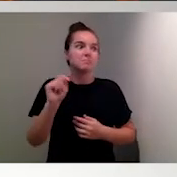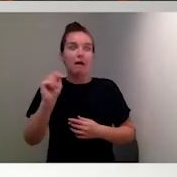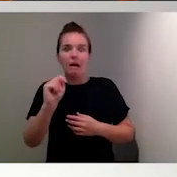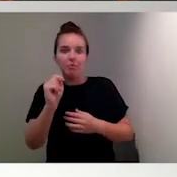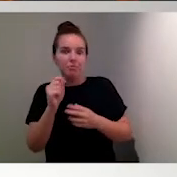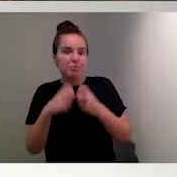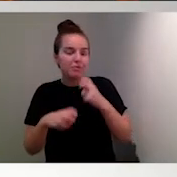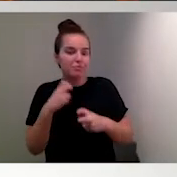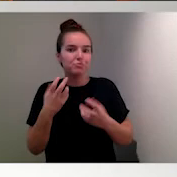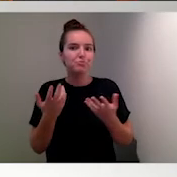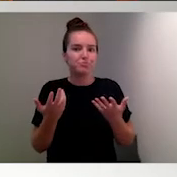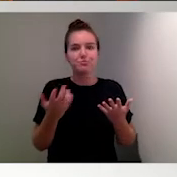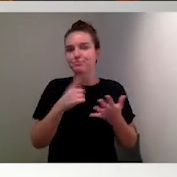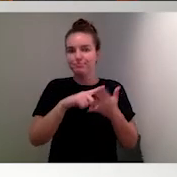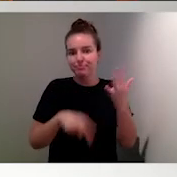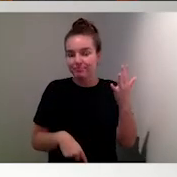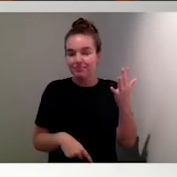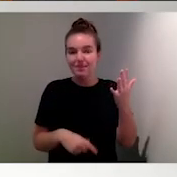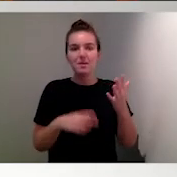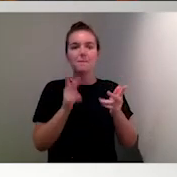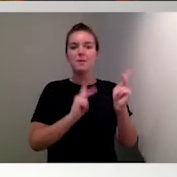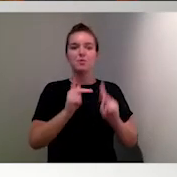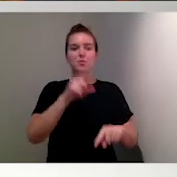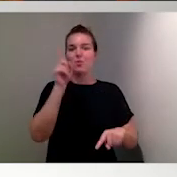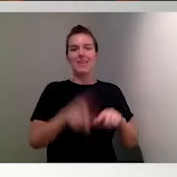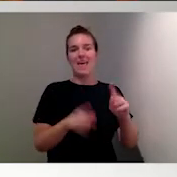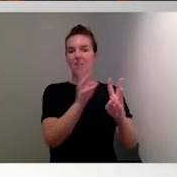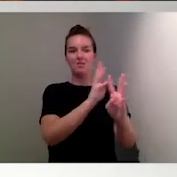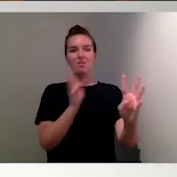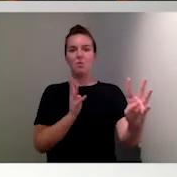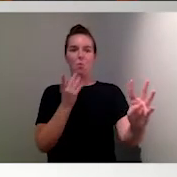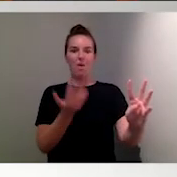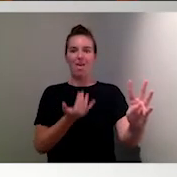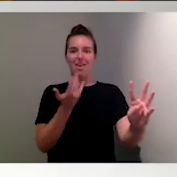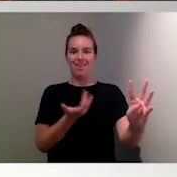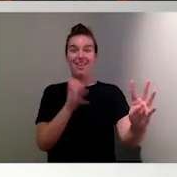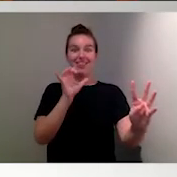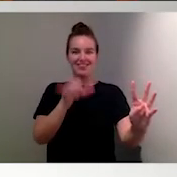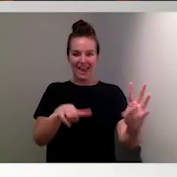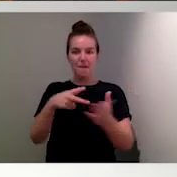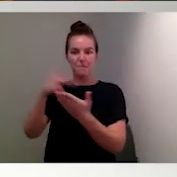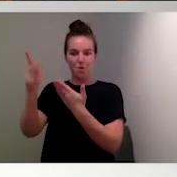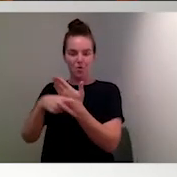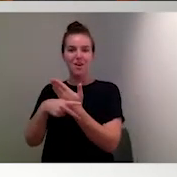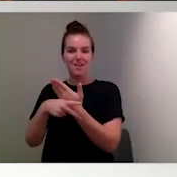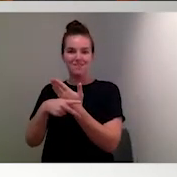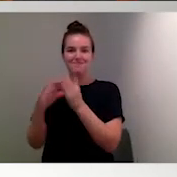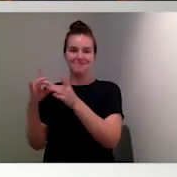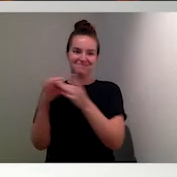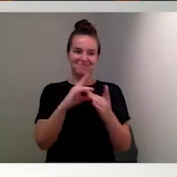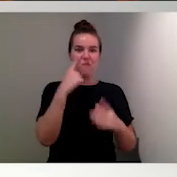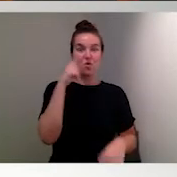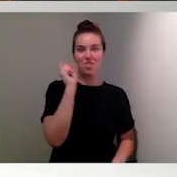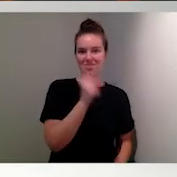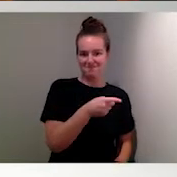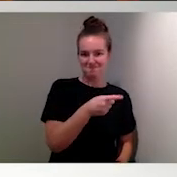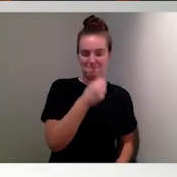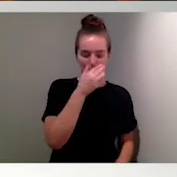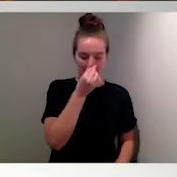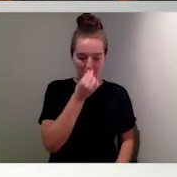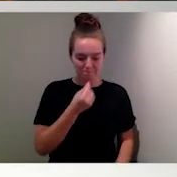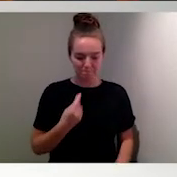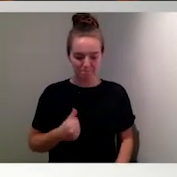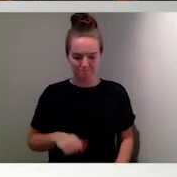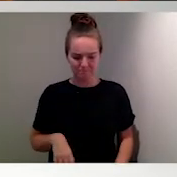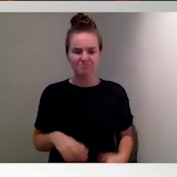line. That's who that service is actually designed for. And it's not difficult to do. Sometimes the lines to guest services